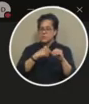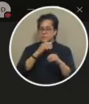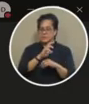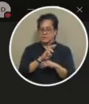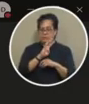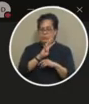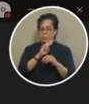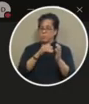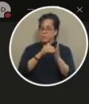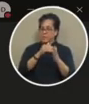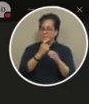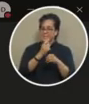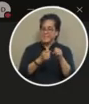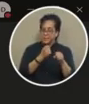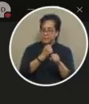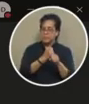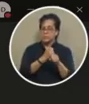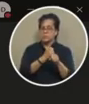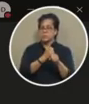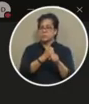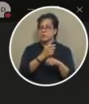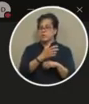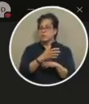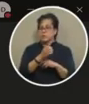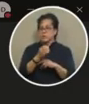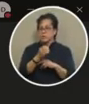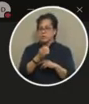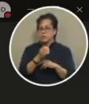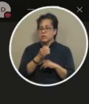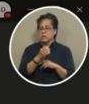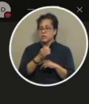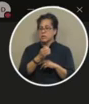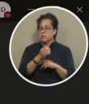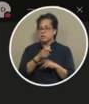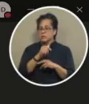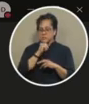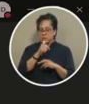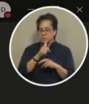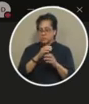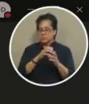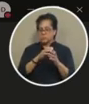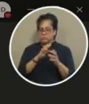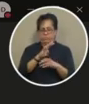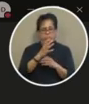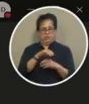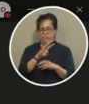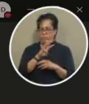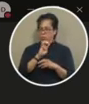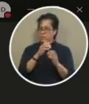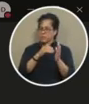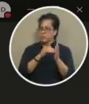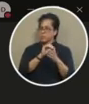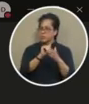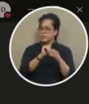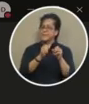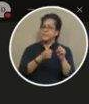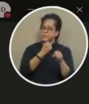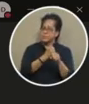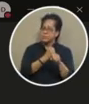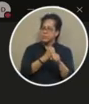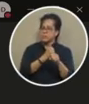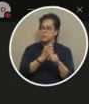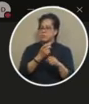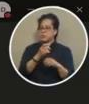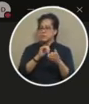million a year, generally, and the ICE flights earn the airport not quite $400,000 per year. That's only a little